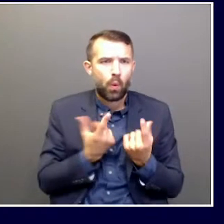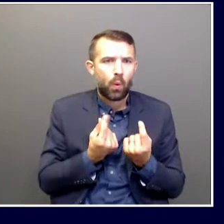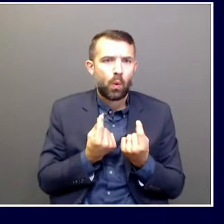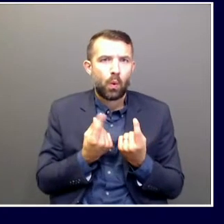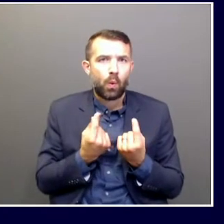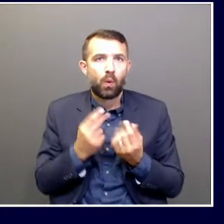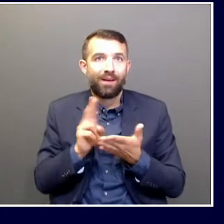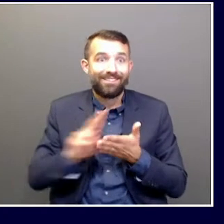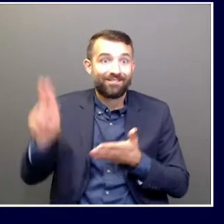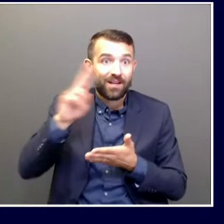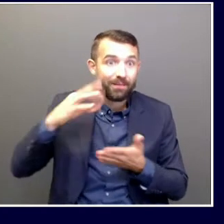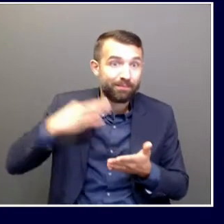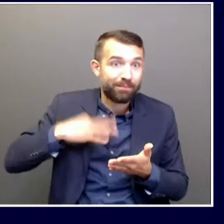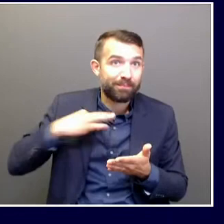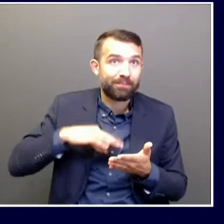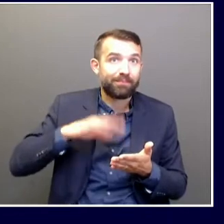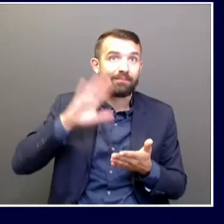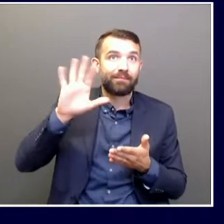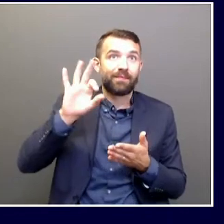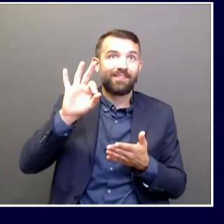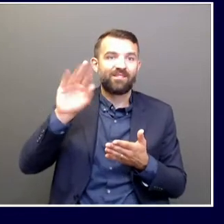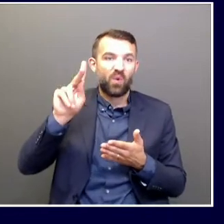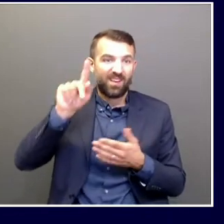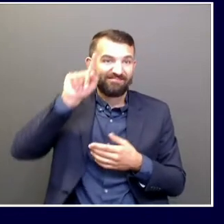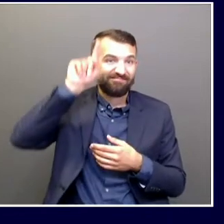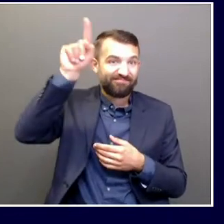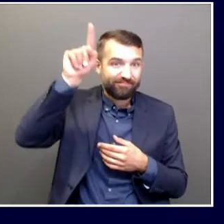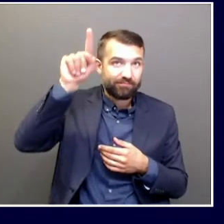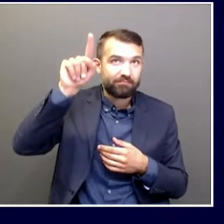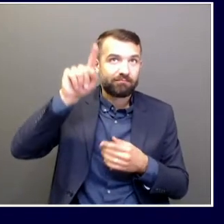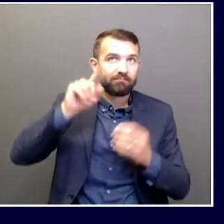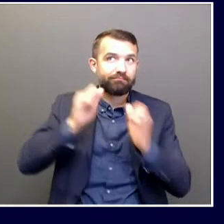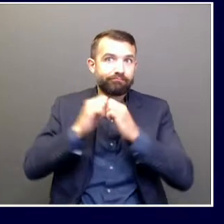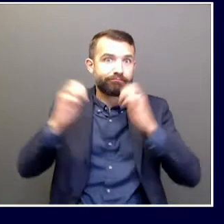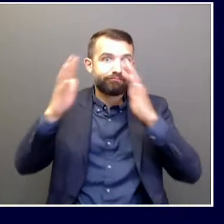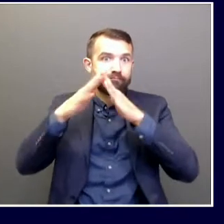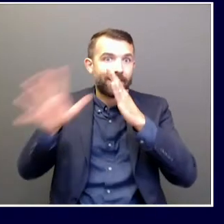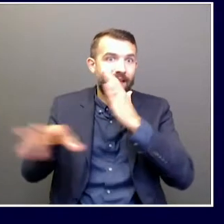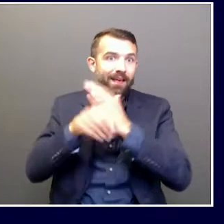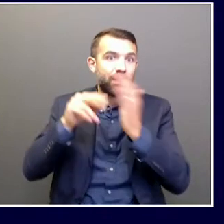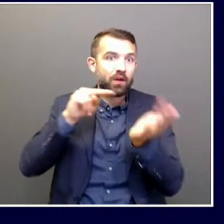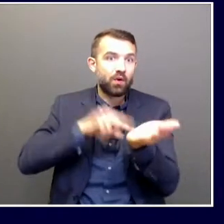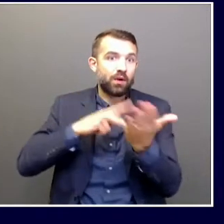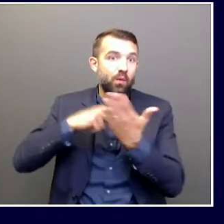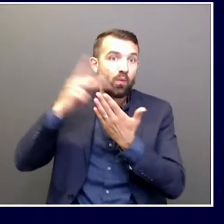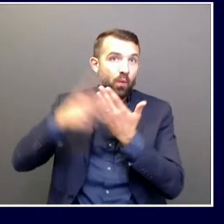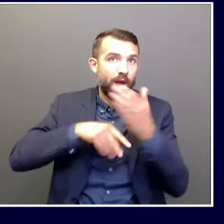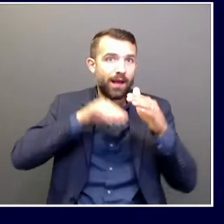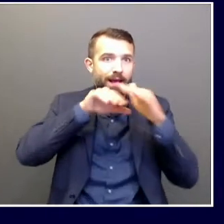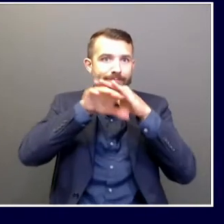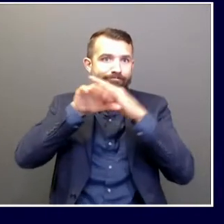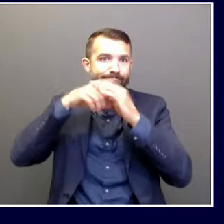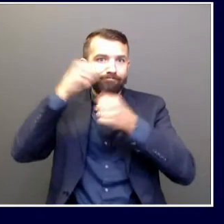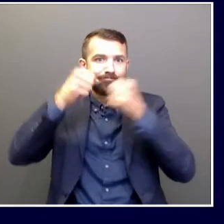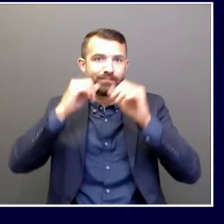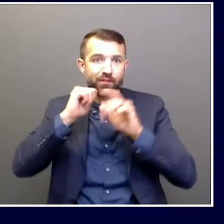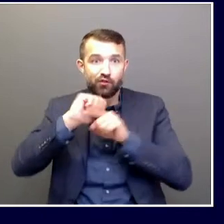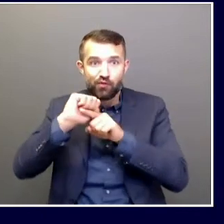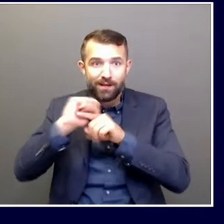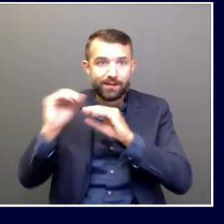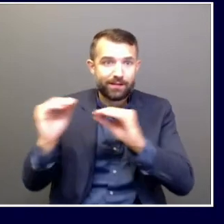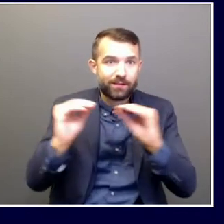to train people in those fields. And we're still doing that. Some of this is pre-pandemic for sure.